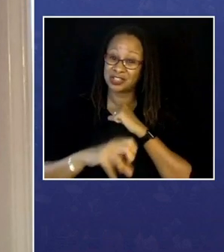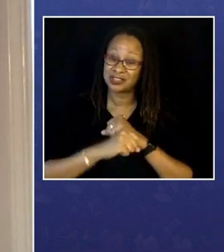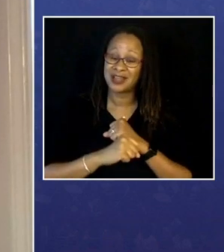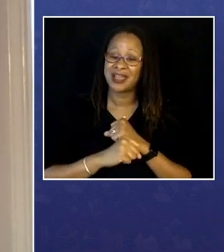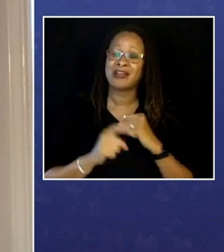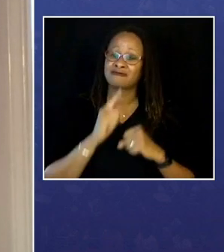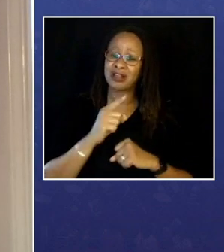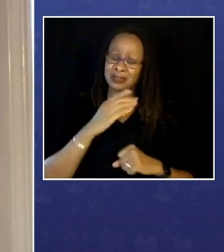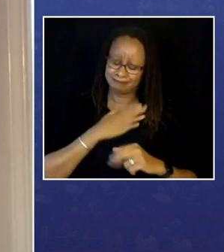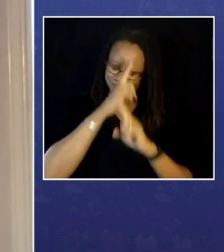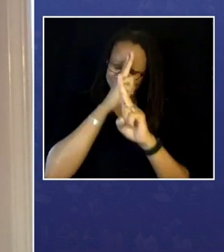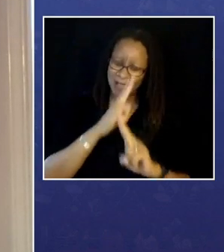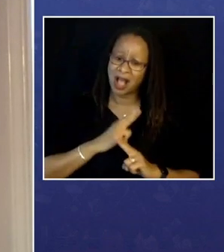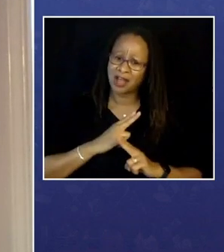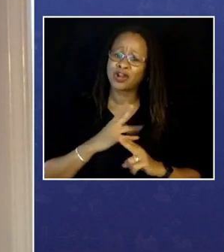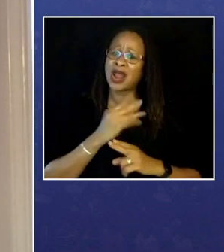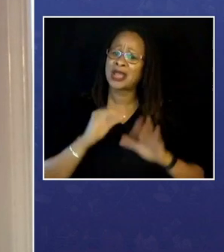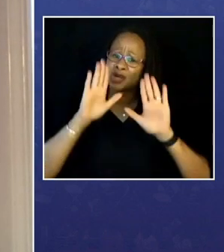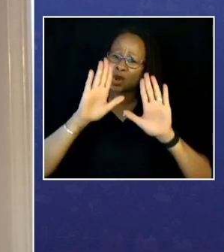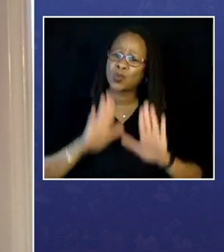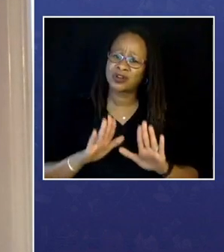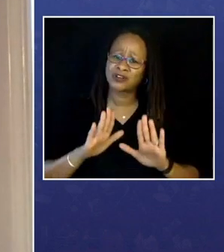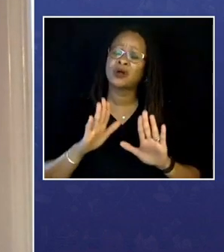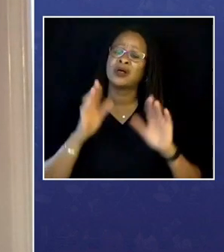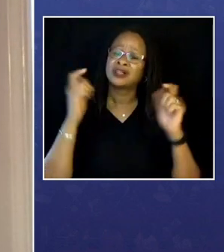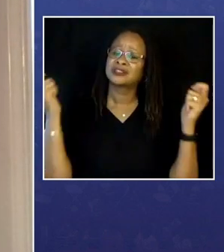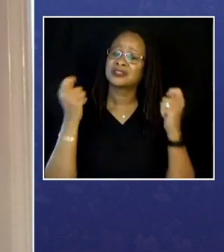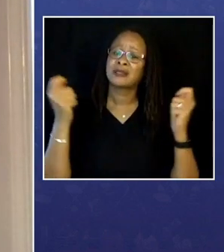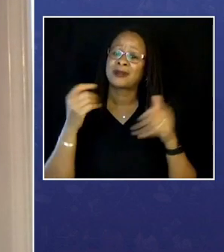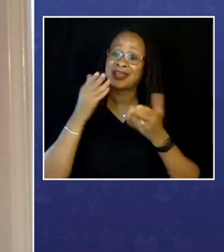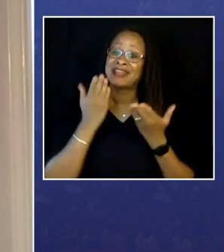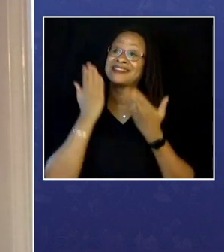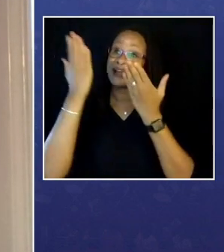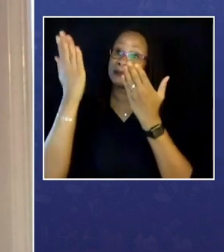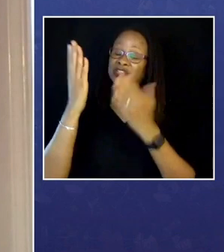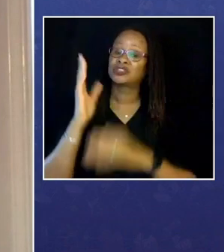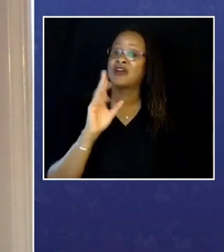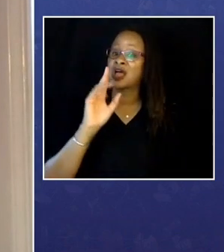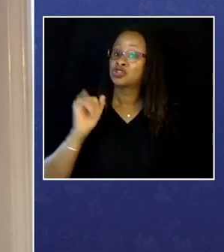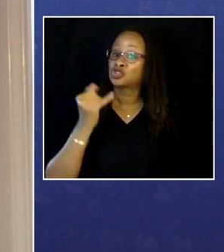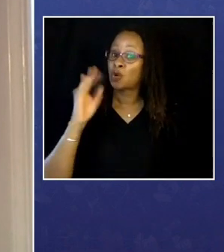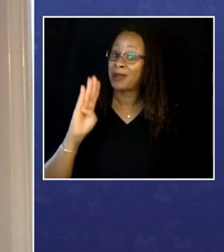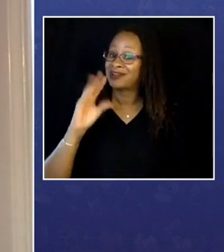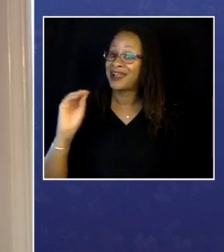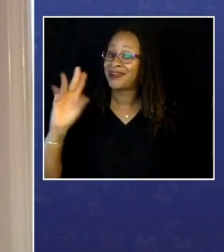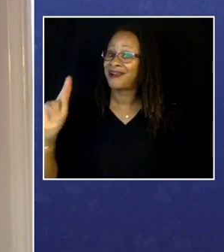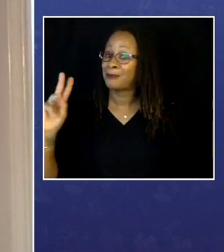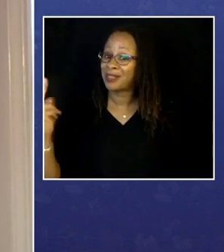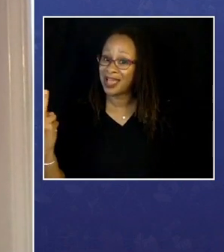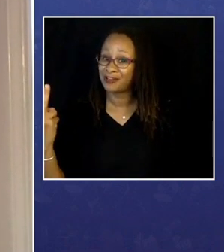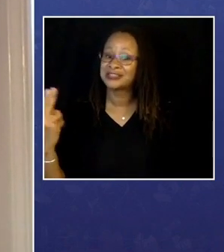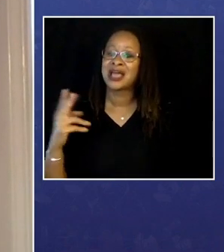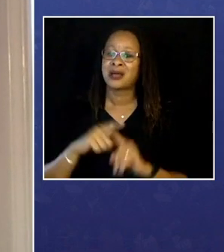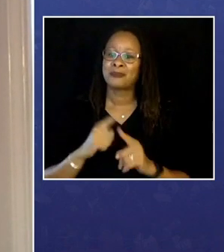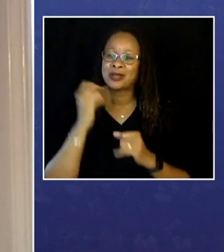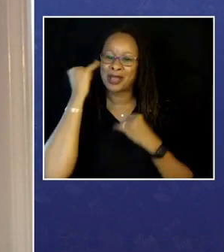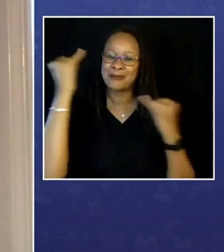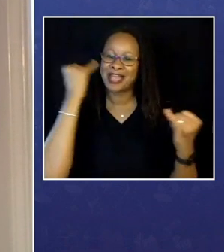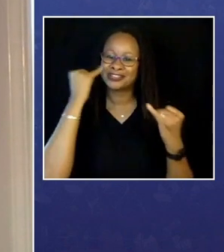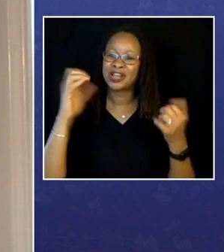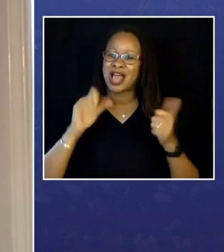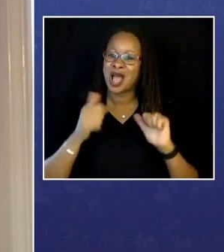been an honor and it's been wonderful celebrating the nomination of Joe Biden and Kamala Harris. But just imagine how wonderful it'll